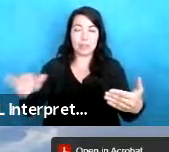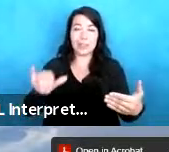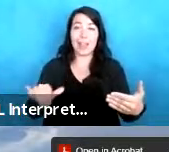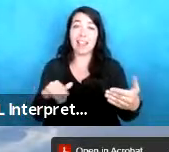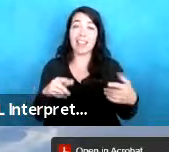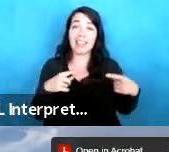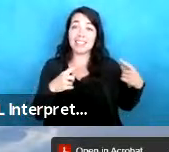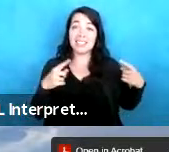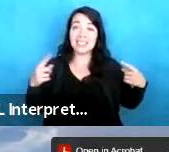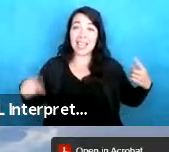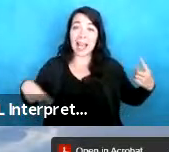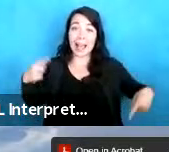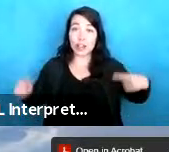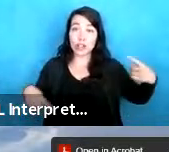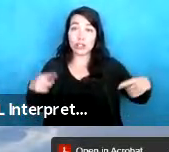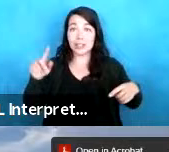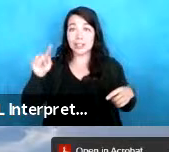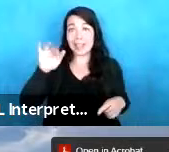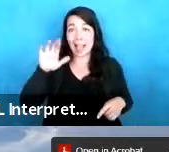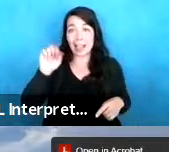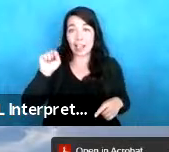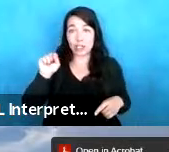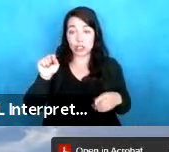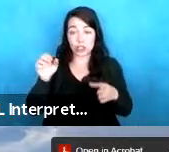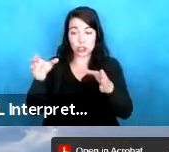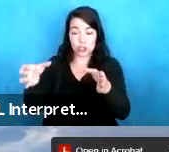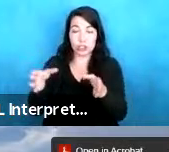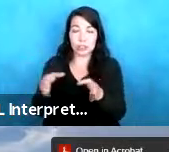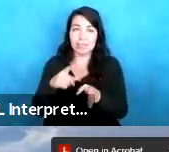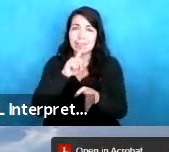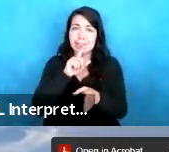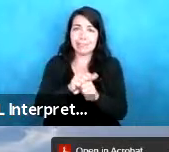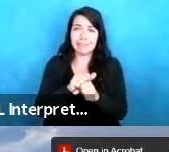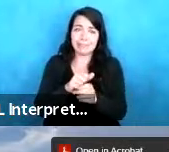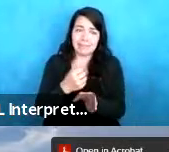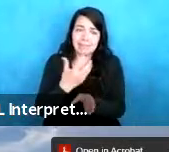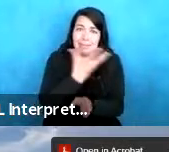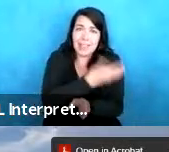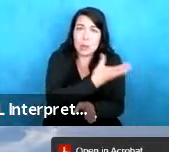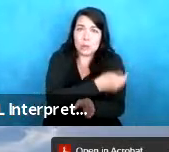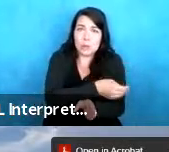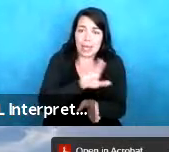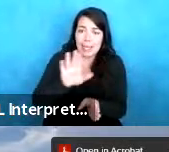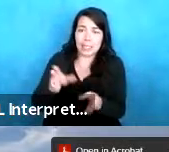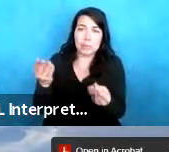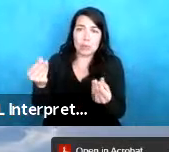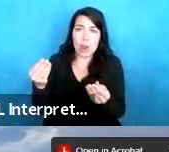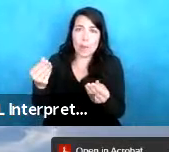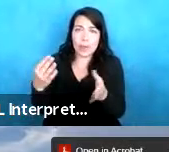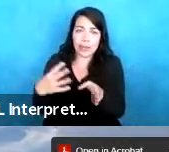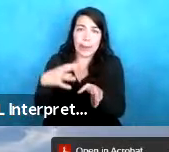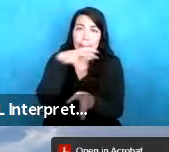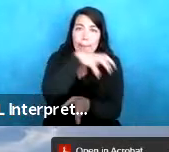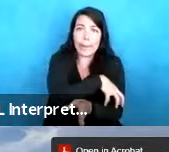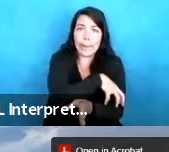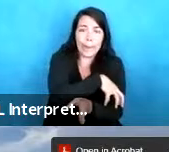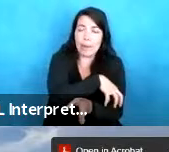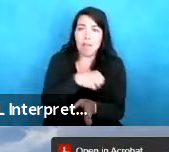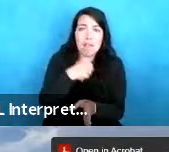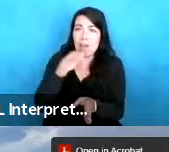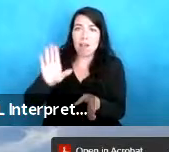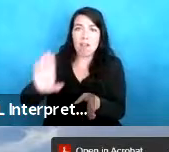is all actually outside of his property limits and unfortunately on the Okeowinge property. I did pass along the contact